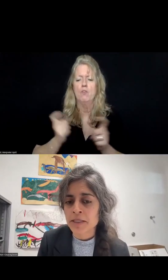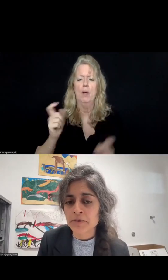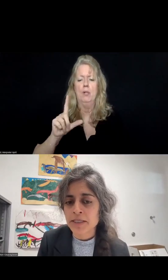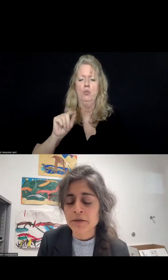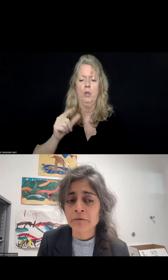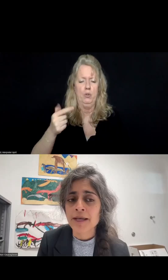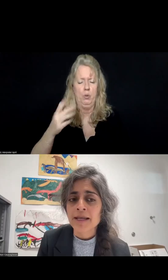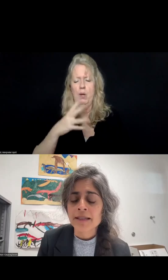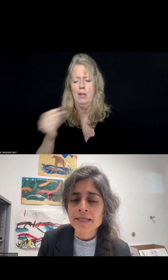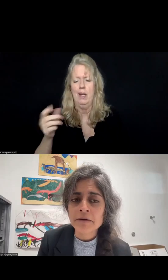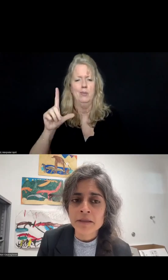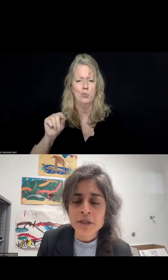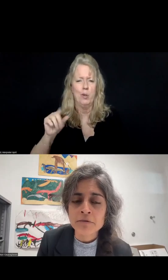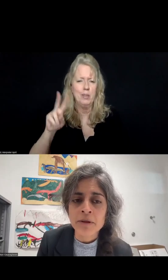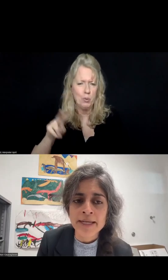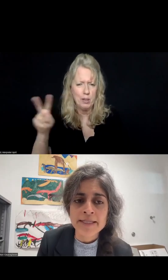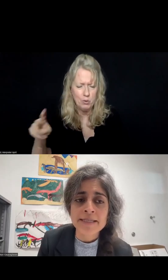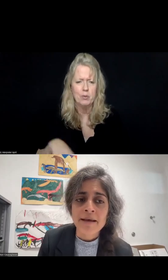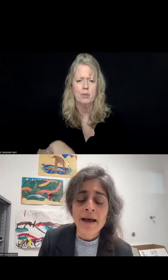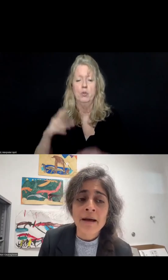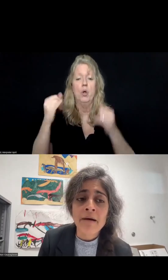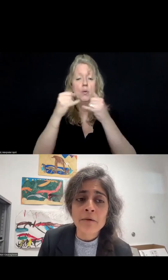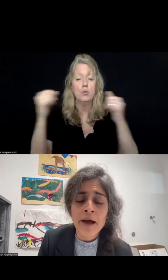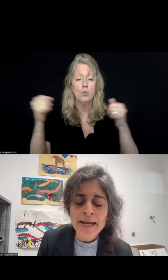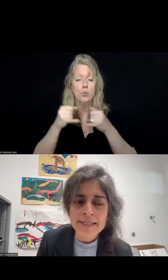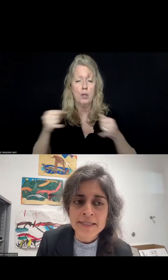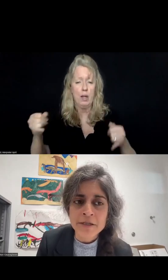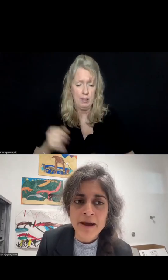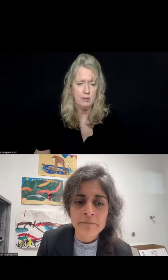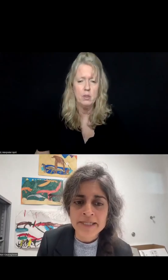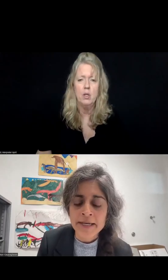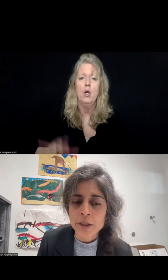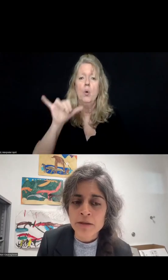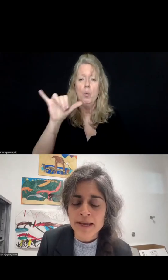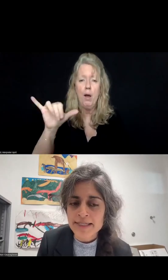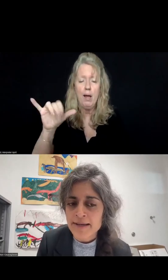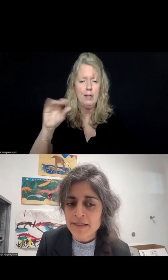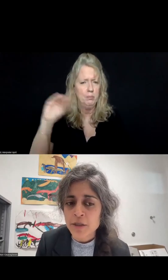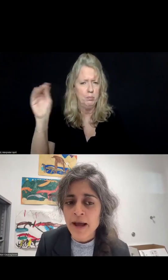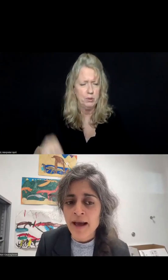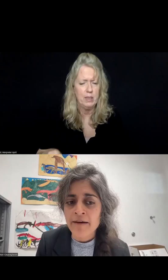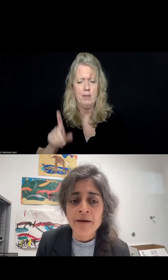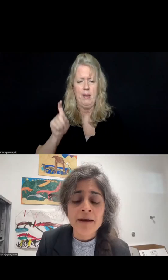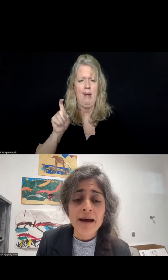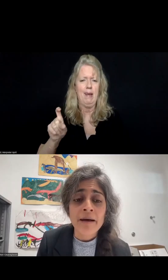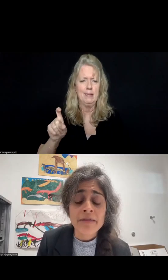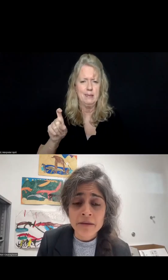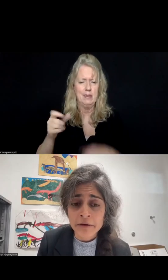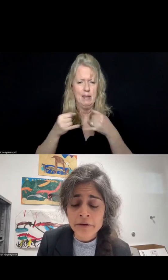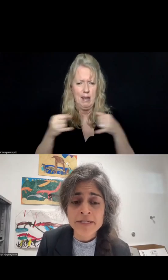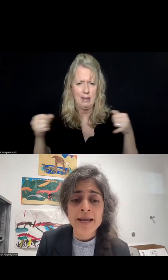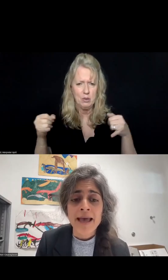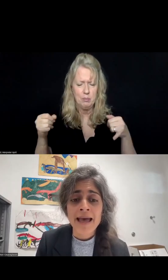and 2022. Let's look at the 2 lines. On the y-axis, you have percentage. On the x-axis, you have